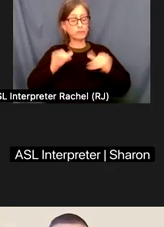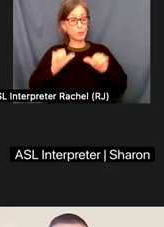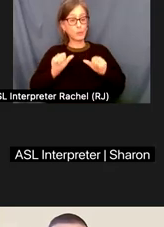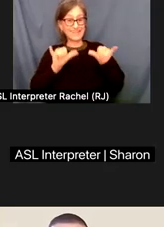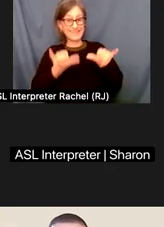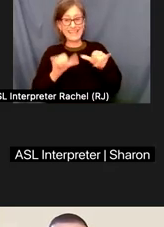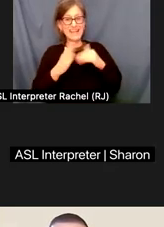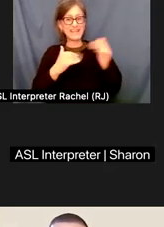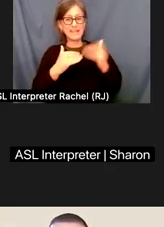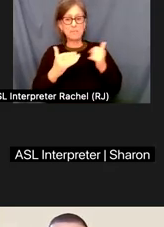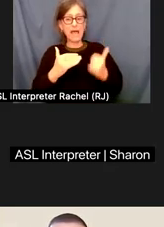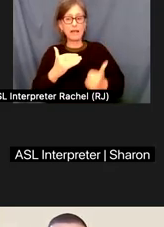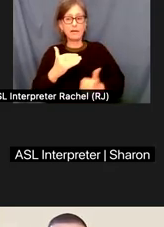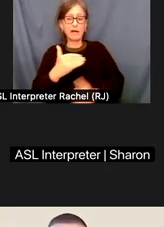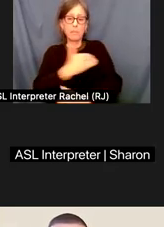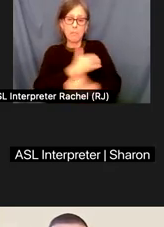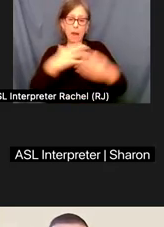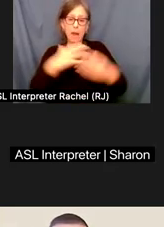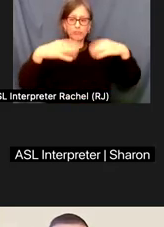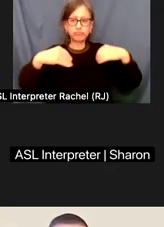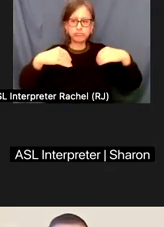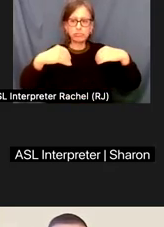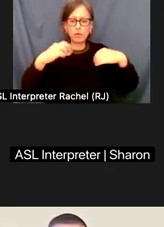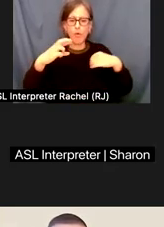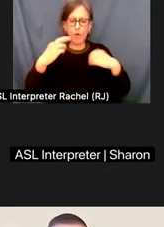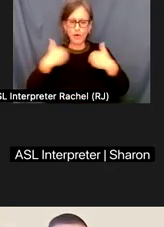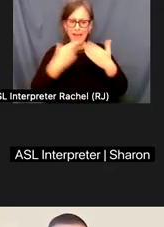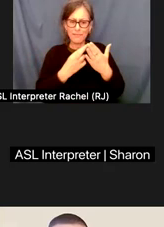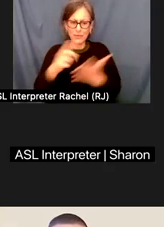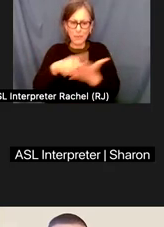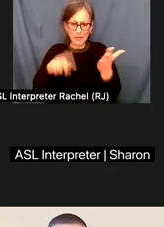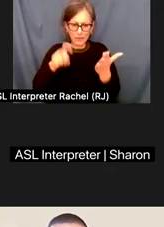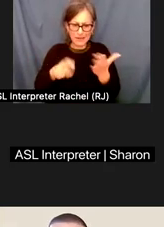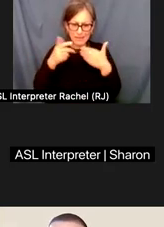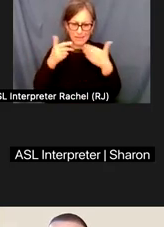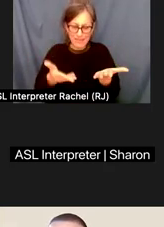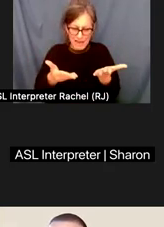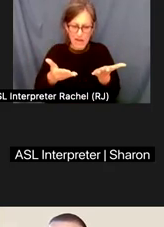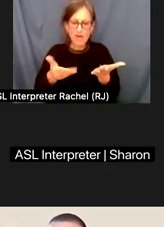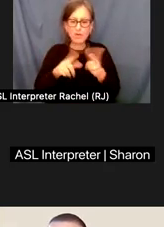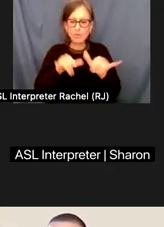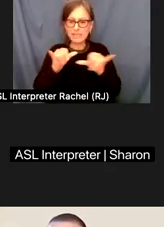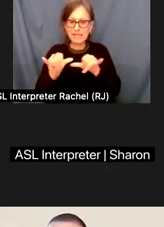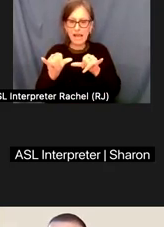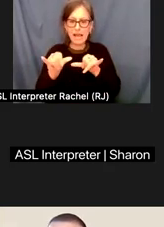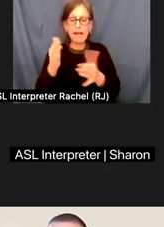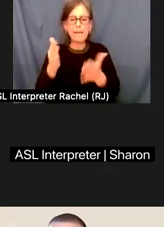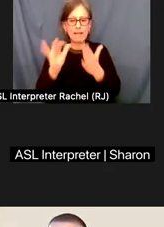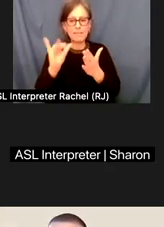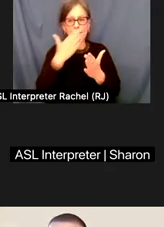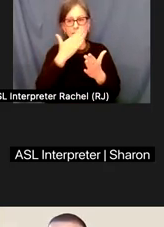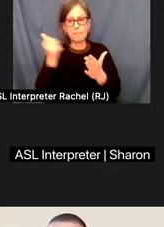if the power's out, or, if you have all the resources that you might have to stay there, it may be your best